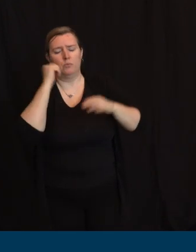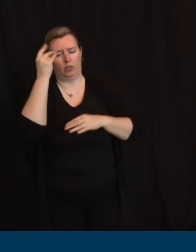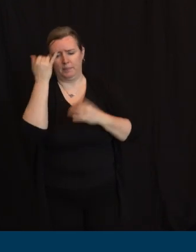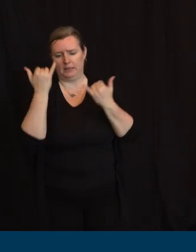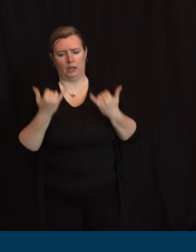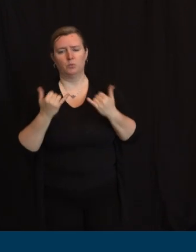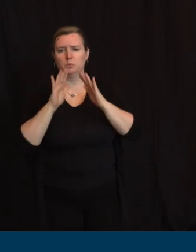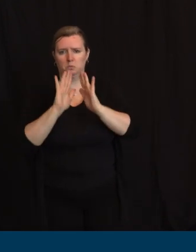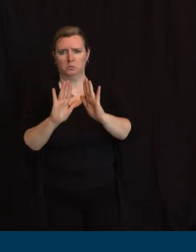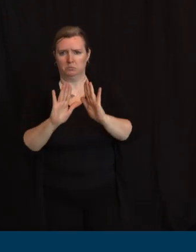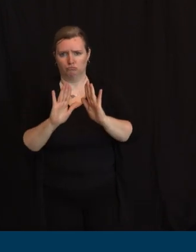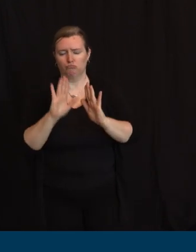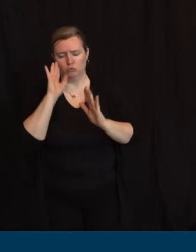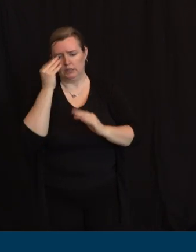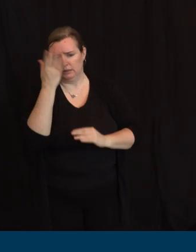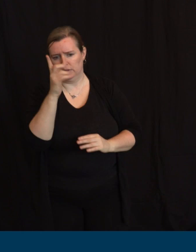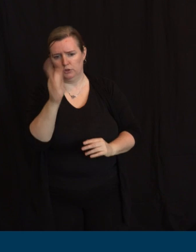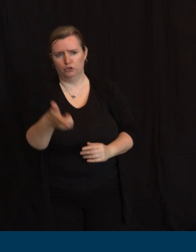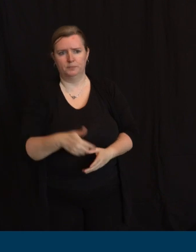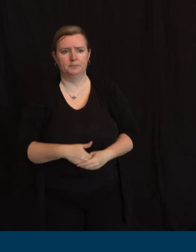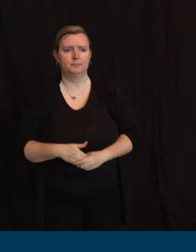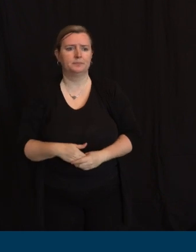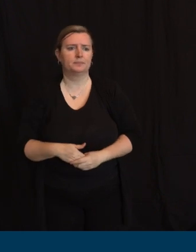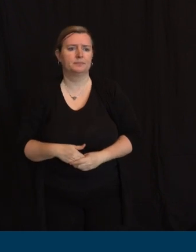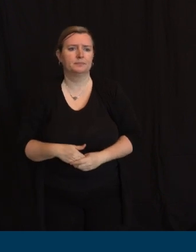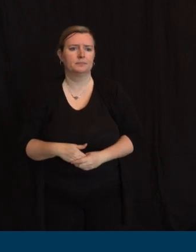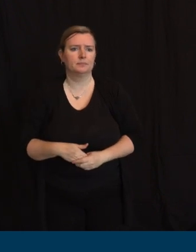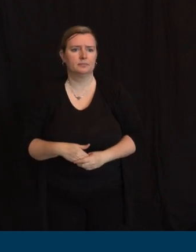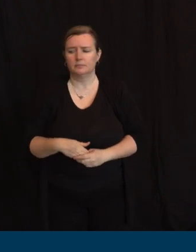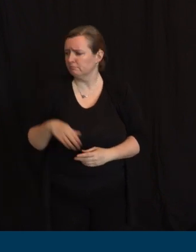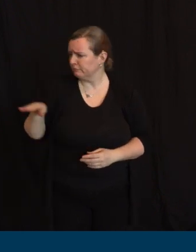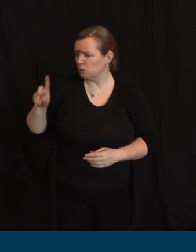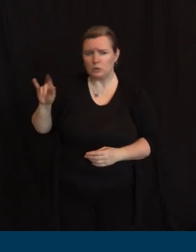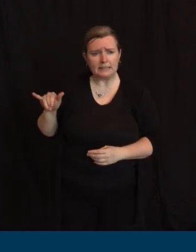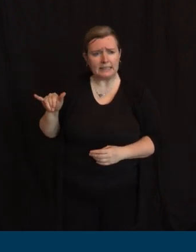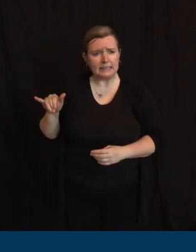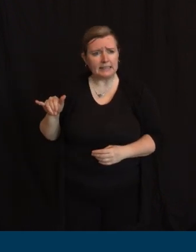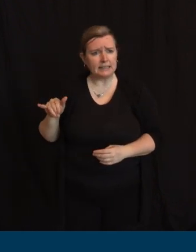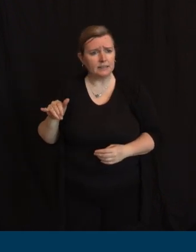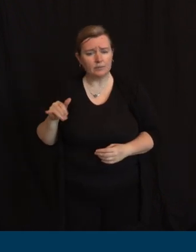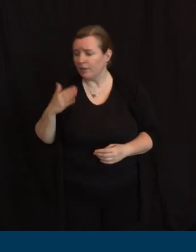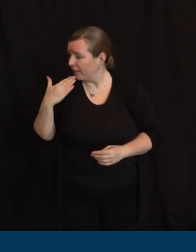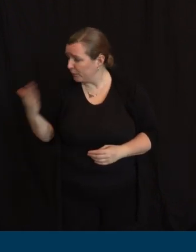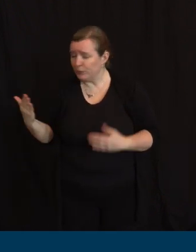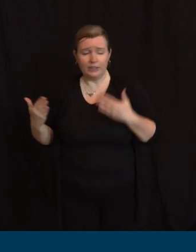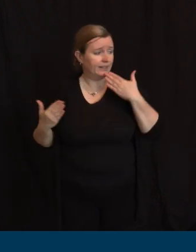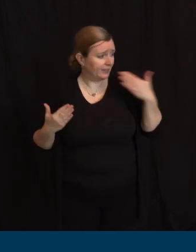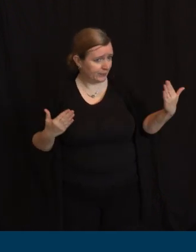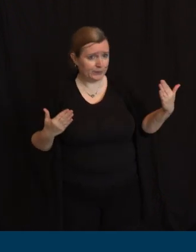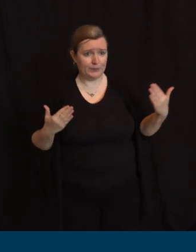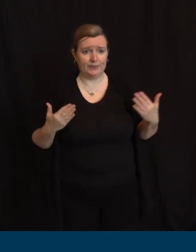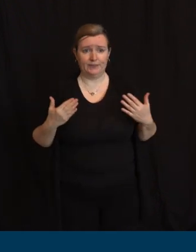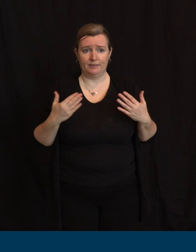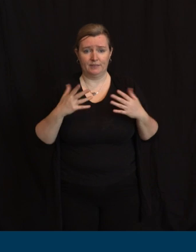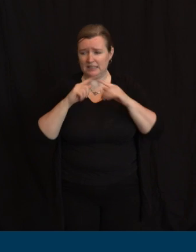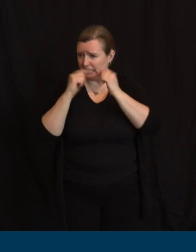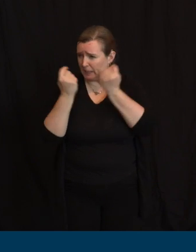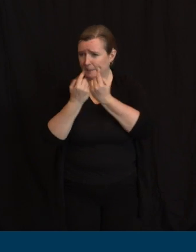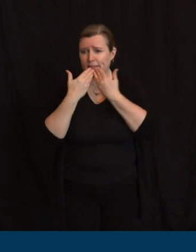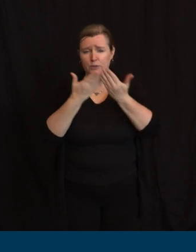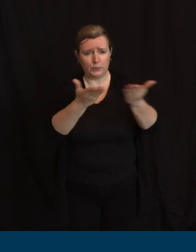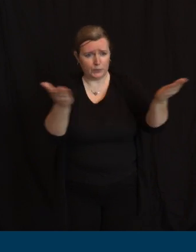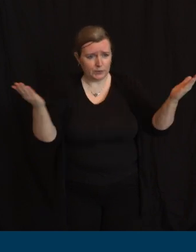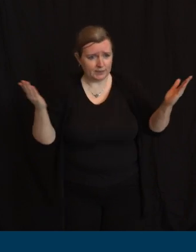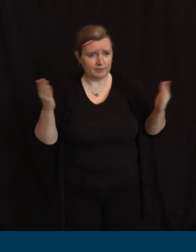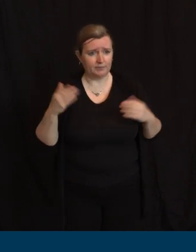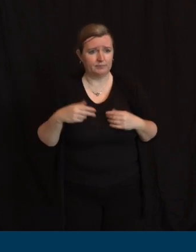Persicelli, Dr. Ed Lifshitz, thank you both, and to your teams, Colonel Pat Callahan, to you and your extraordinary teams, Jared